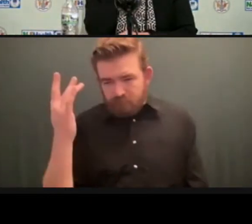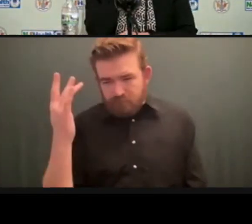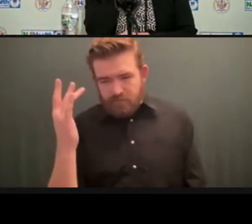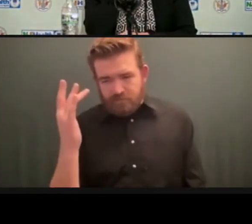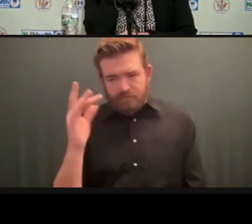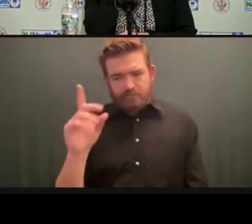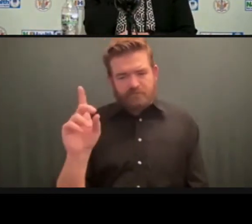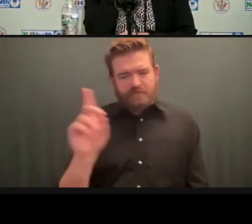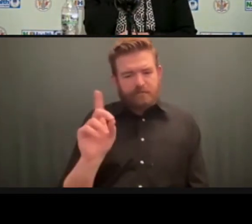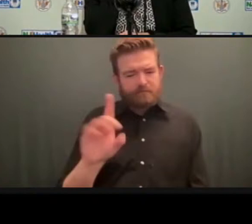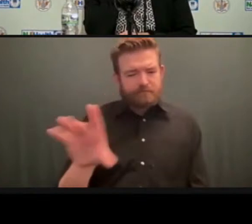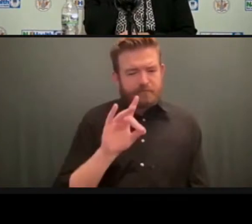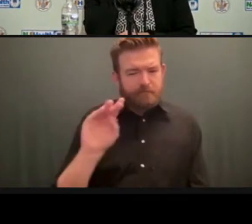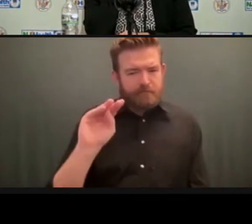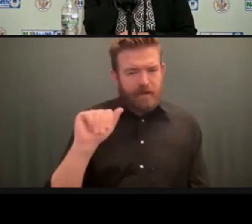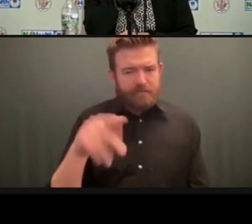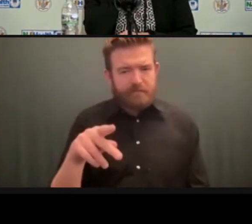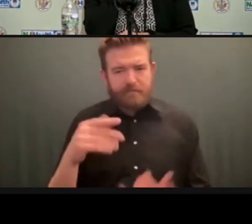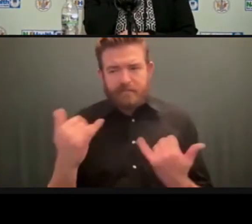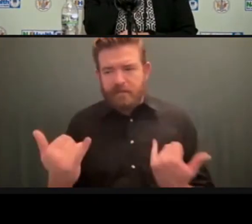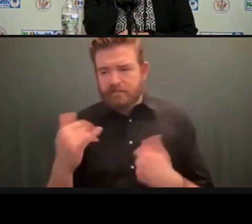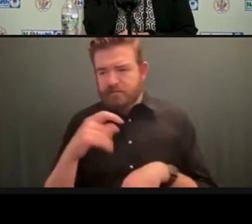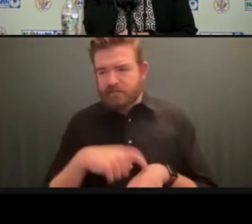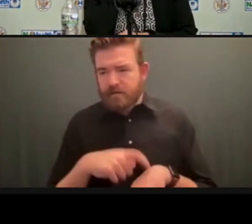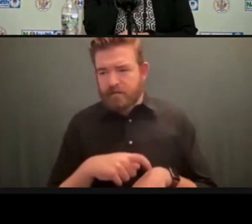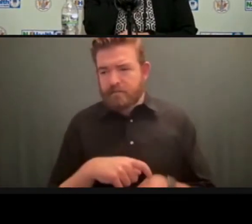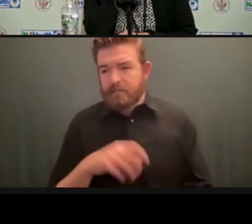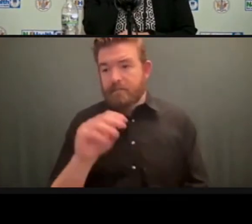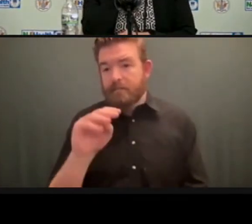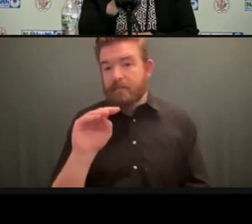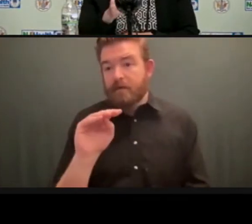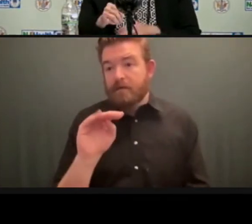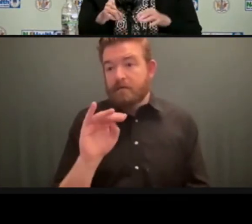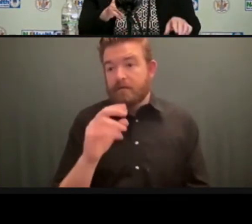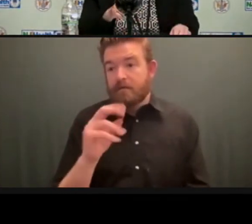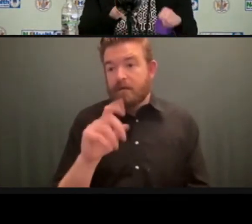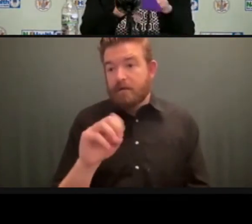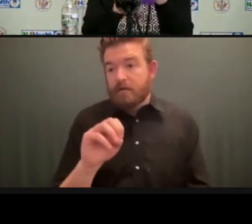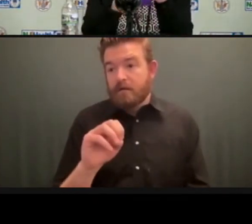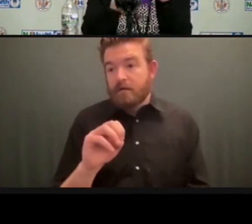overturn the conviction of Michelle Ludzinski? Thank you. Thank you, Joey.